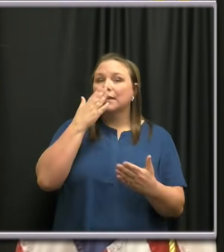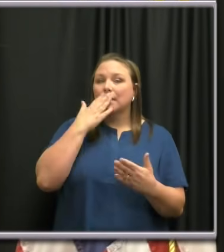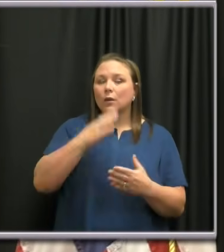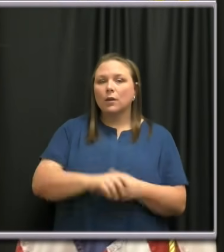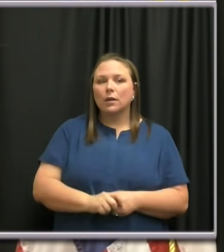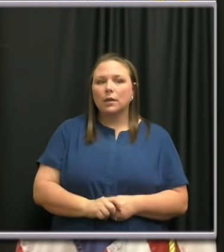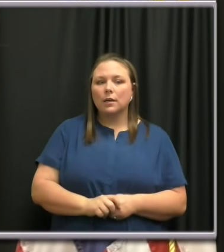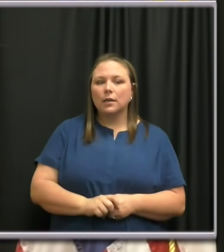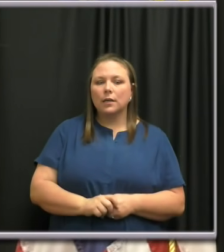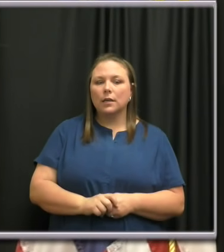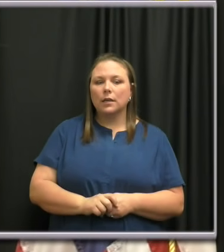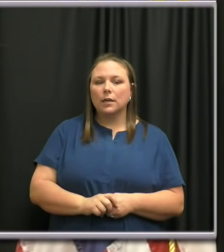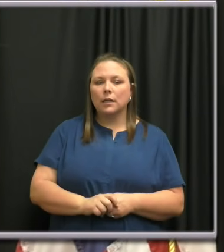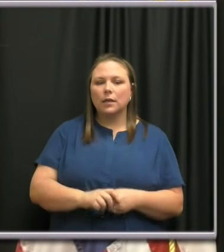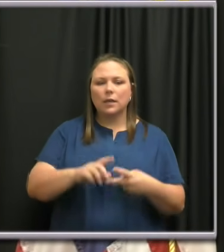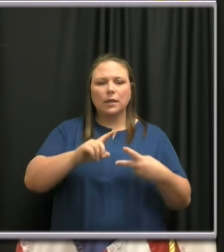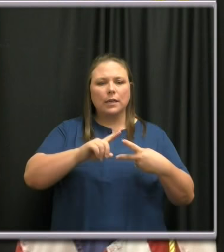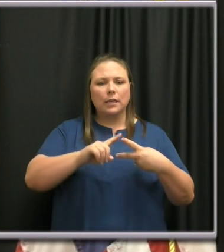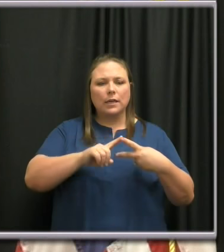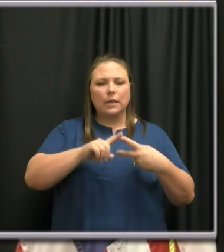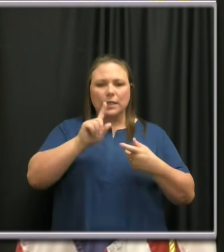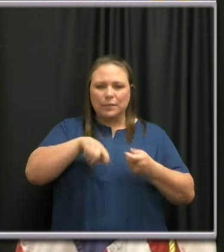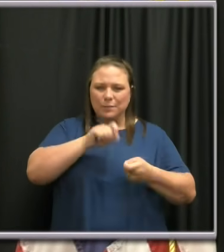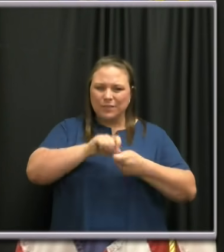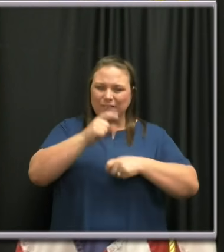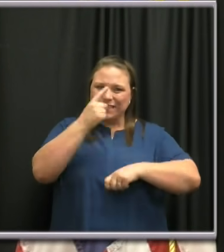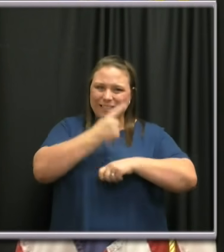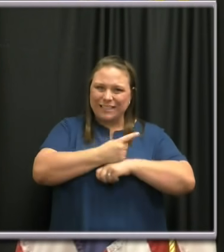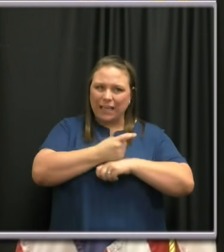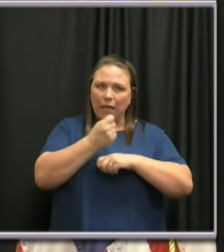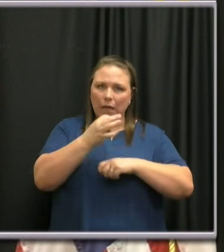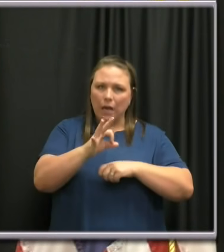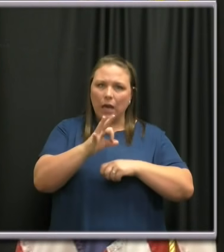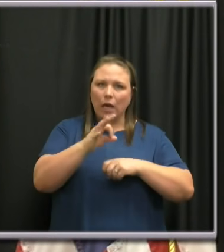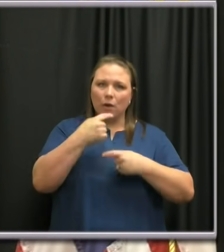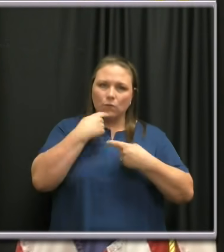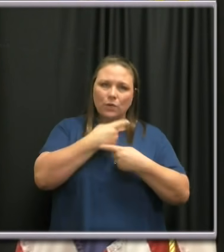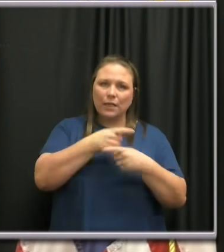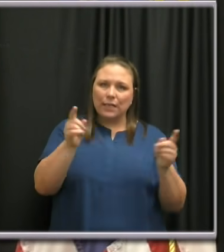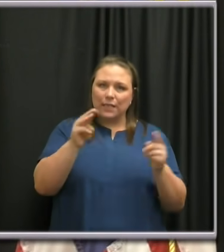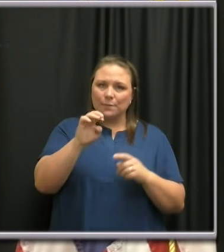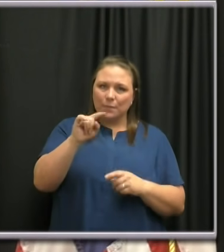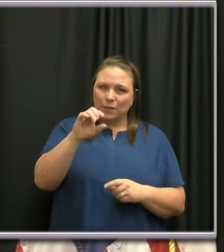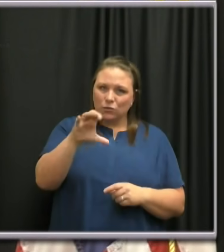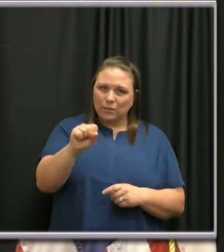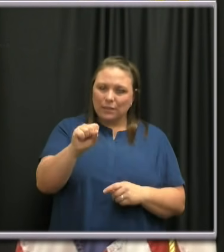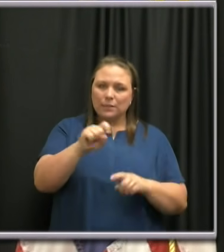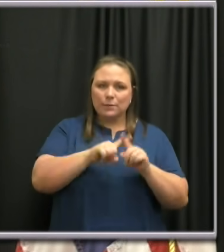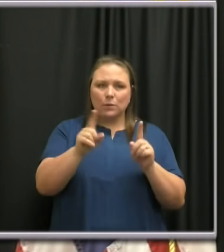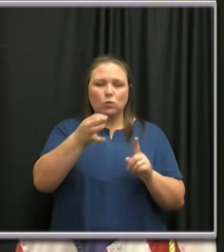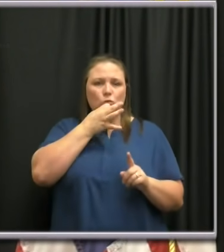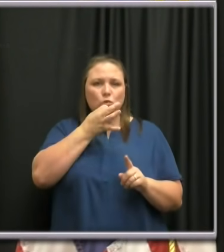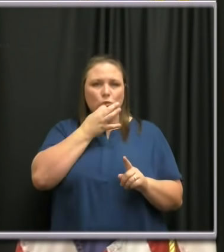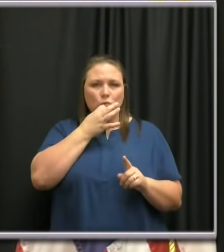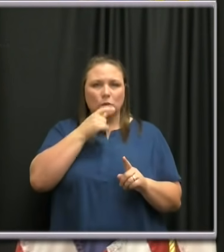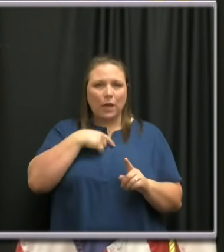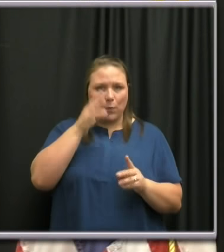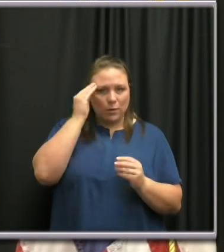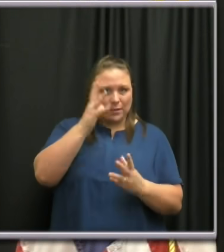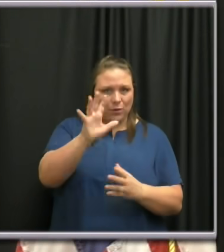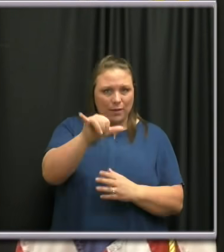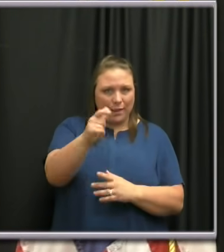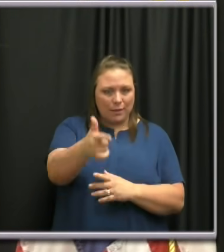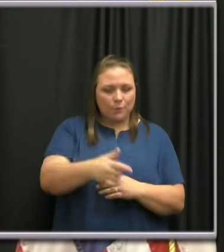I'm not sure I committed to a date specifically of releasing the metrics, but I think we plan on doing it within the next day, so I'll commit to you there.